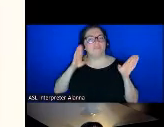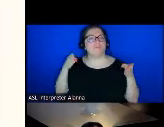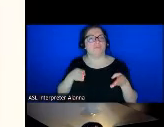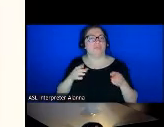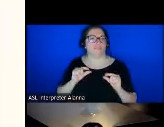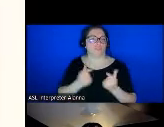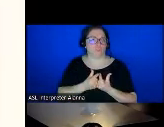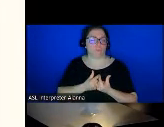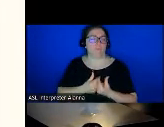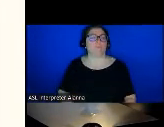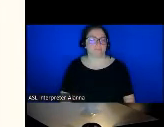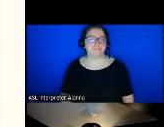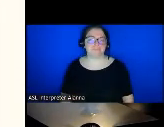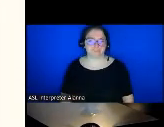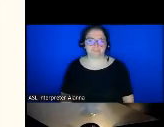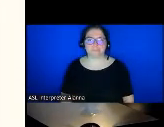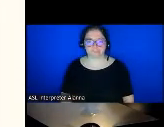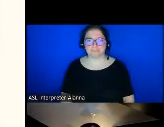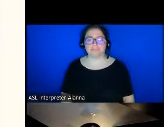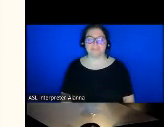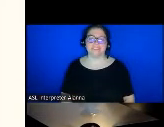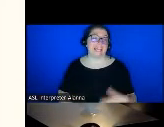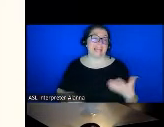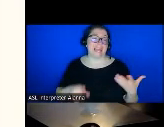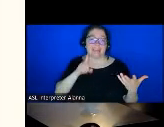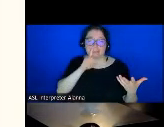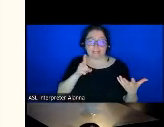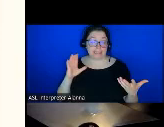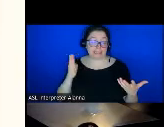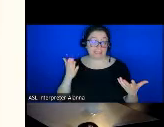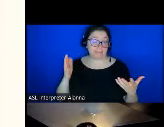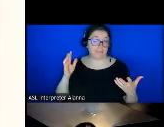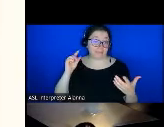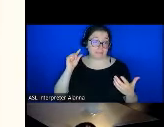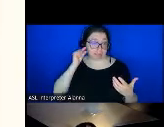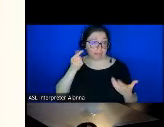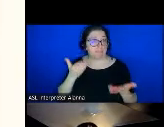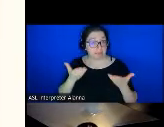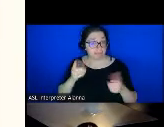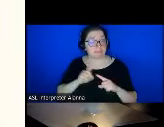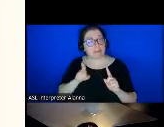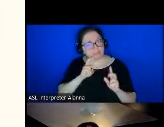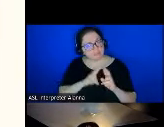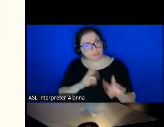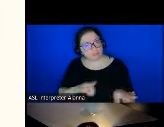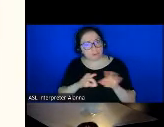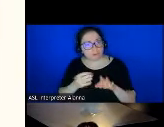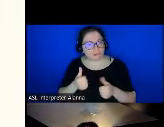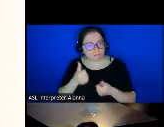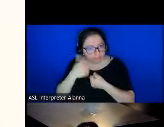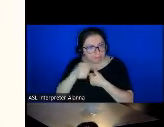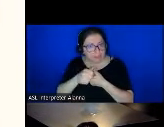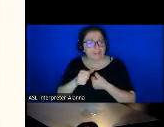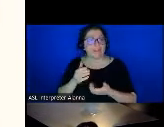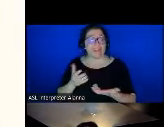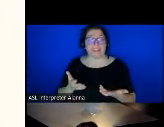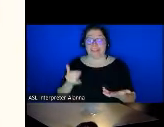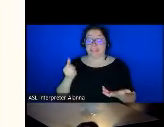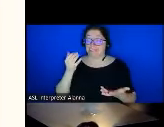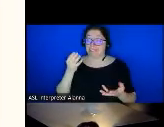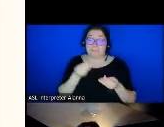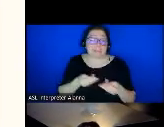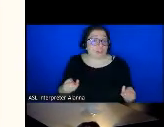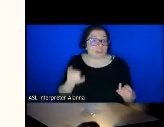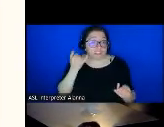different materials and it's kind of a no-brainer but you know i think it is important to kind of keep in mind that confusing materials are a barrier